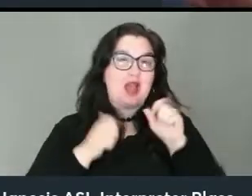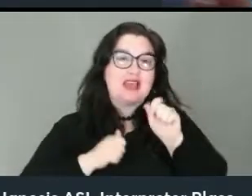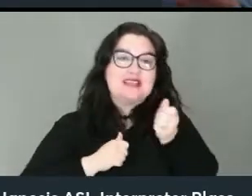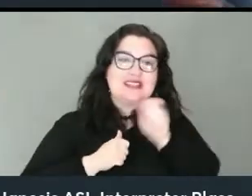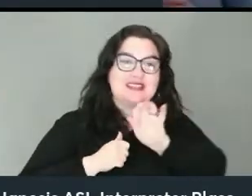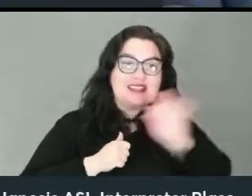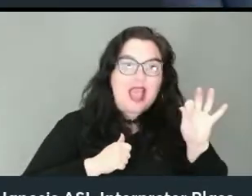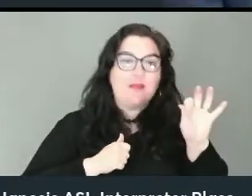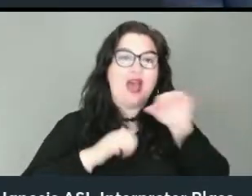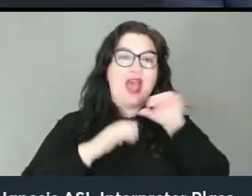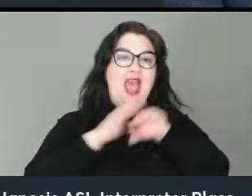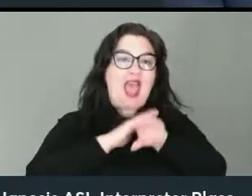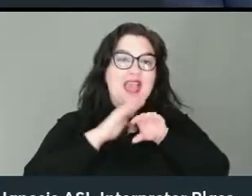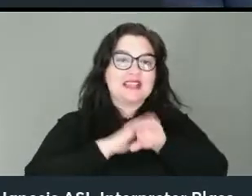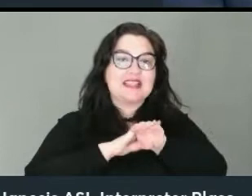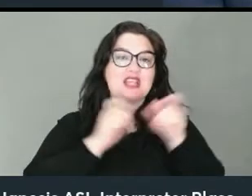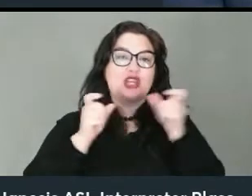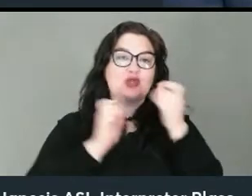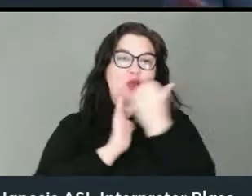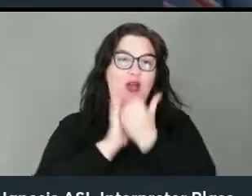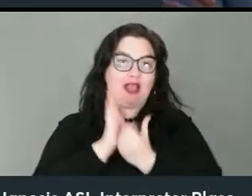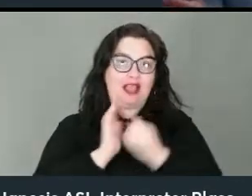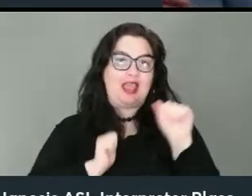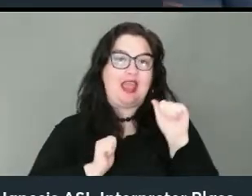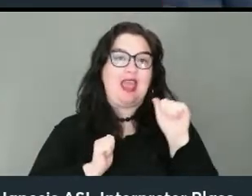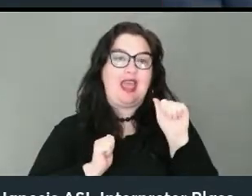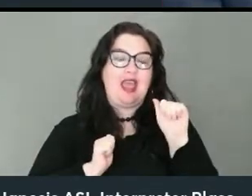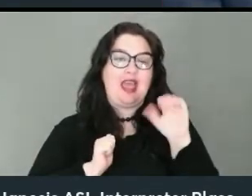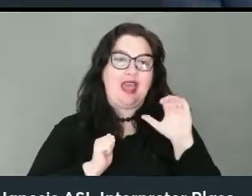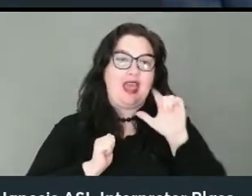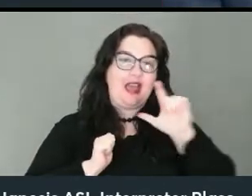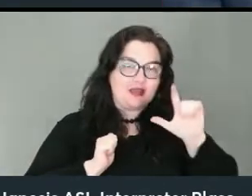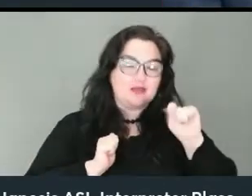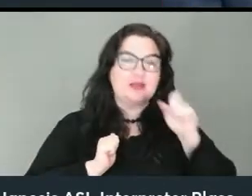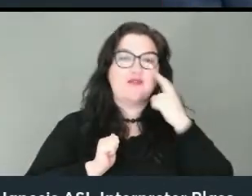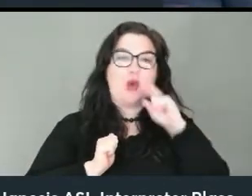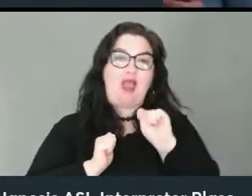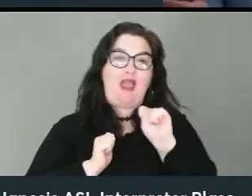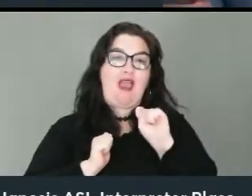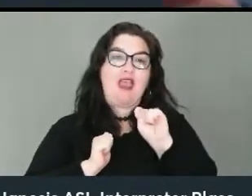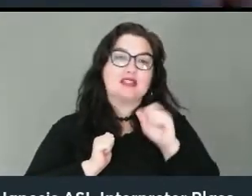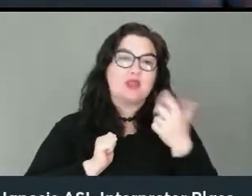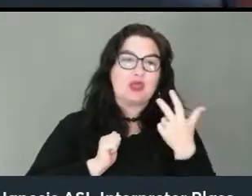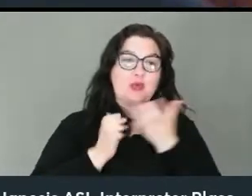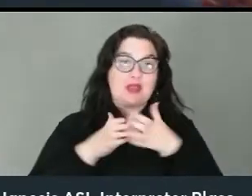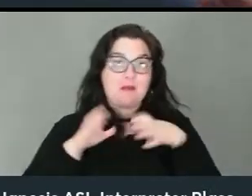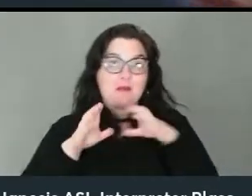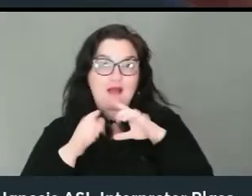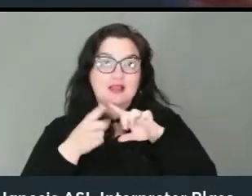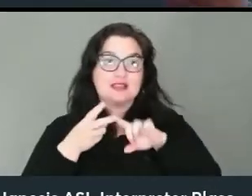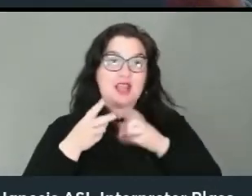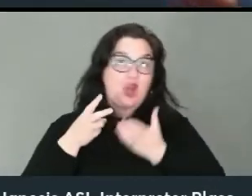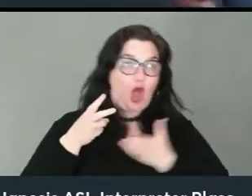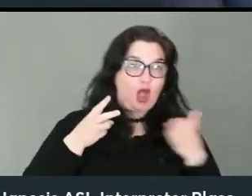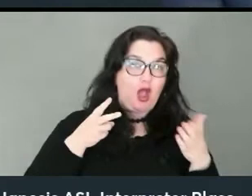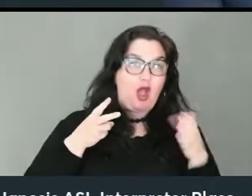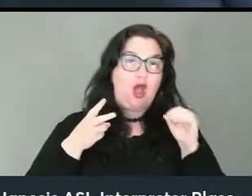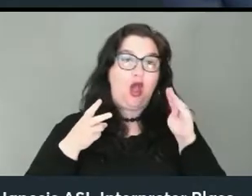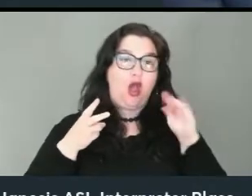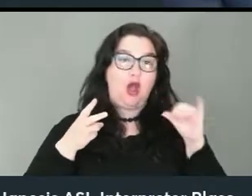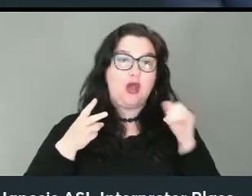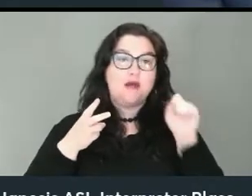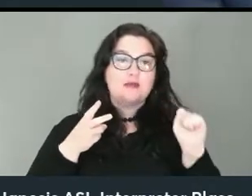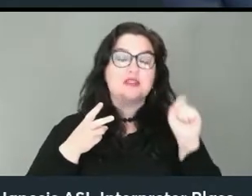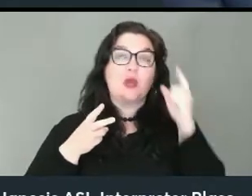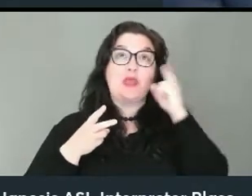or ACLs, on your S3 buckets and objects. Now, we think that disabling ACLs on S3